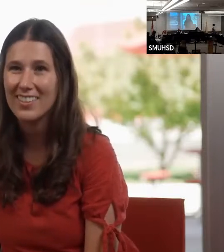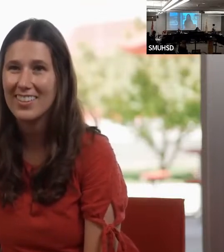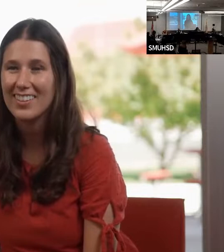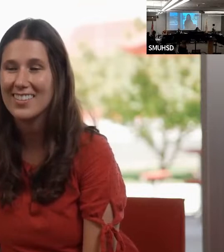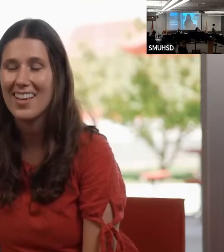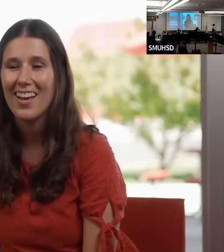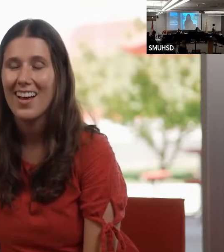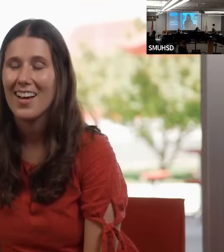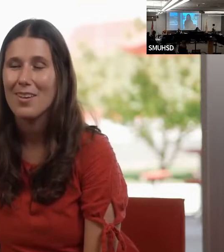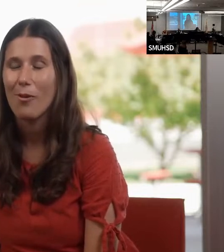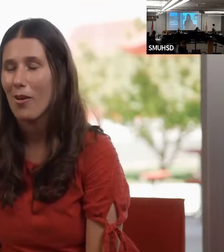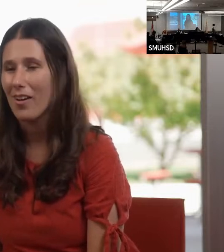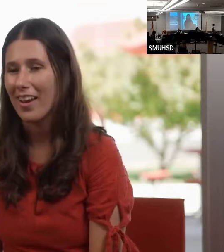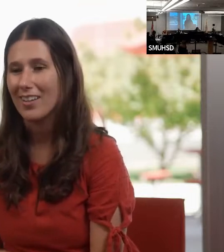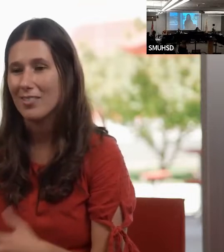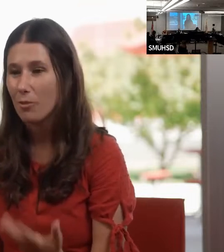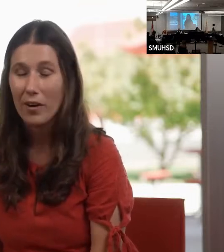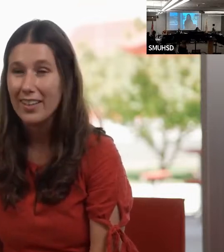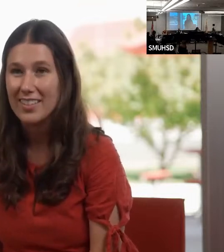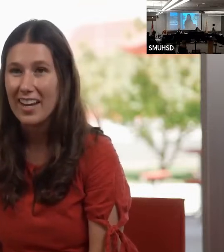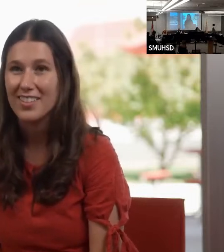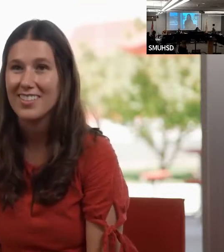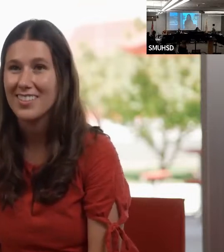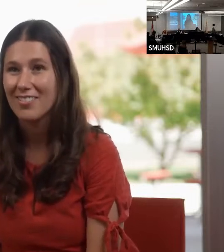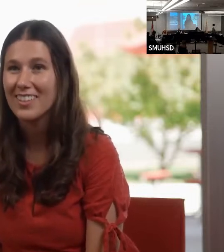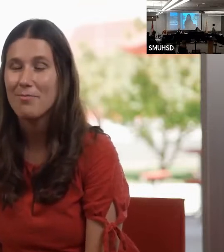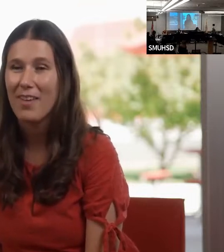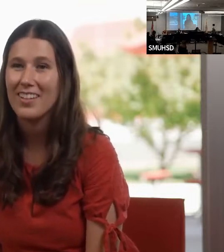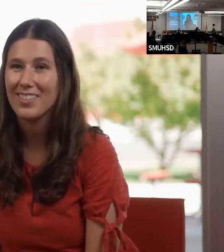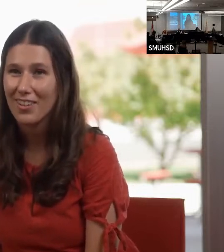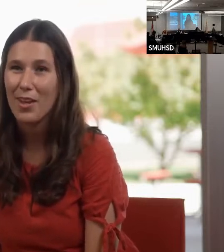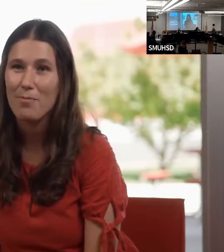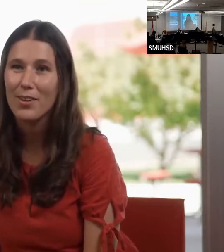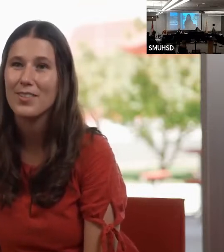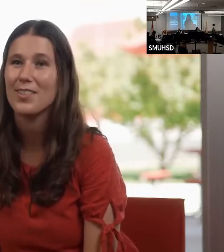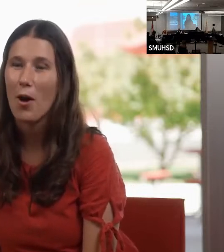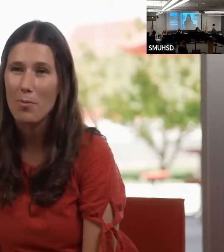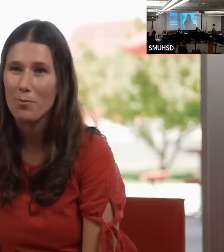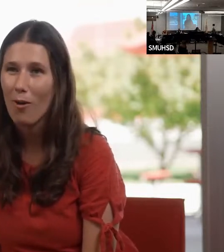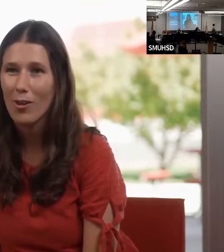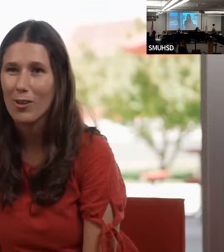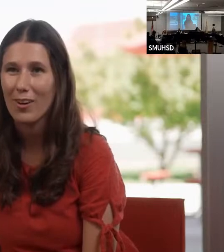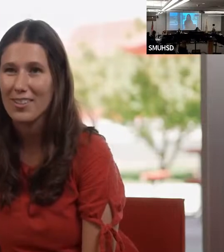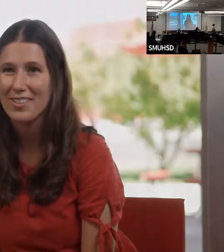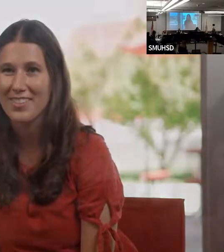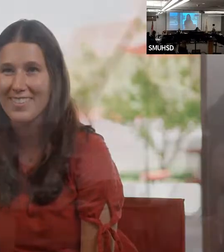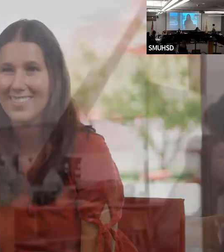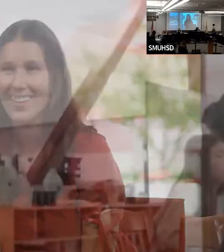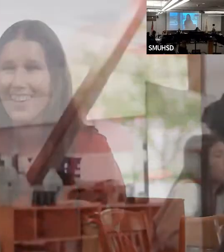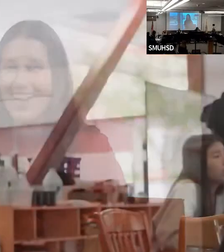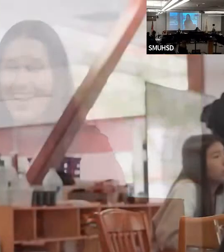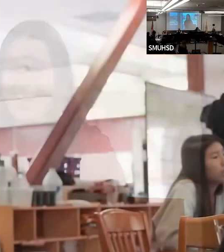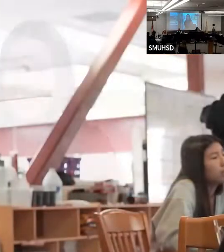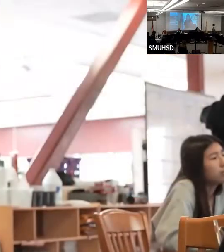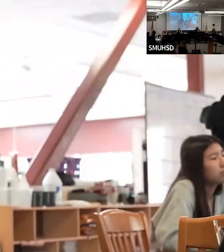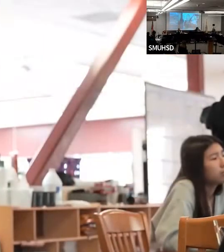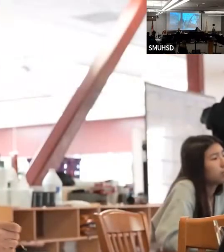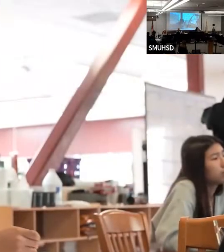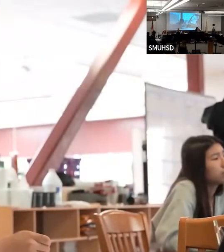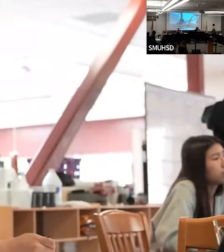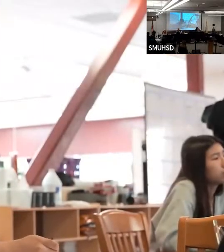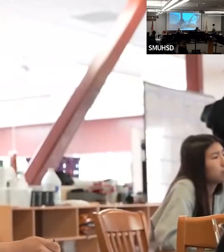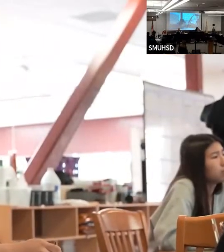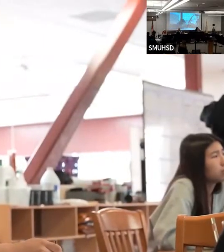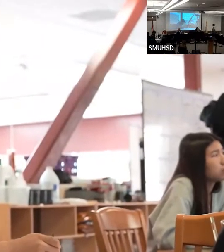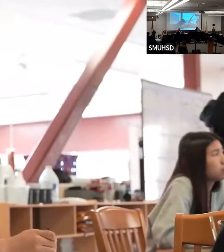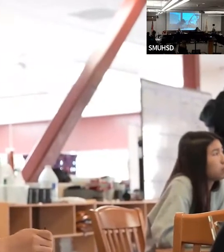lunchtime activities, and orientations to really make sure that Mills is home for all of our students. Every